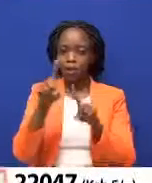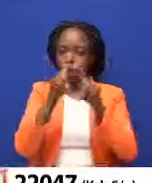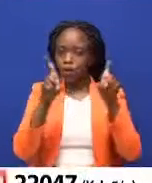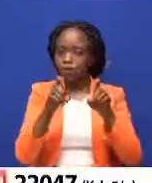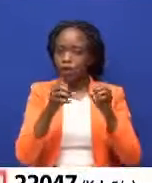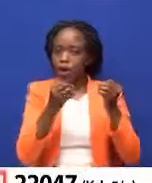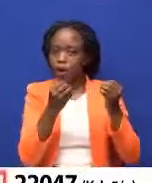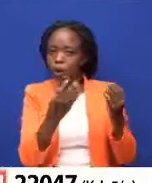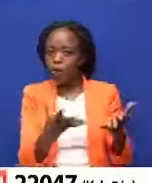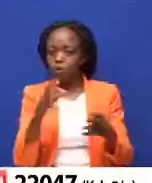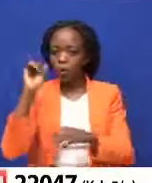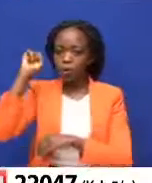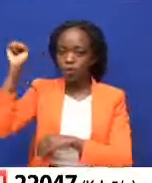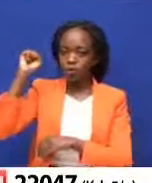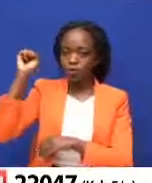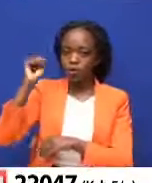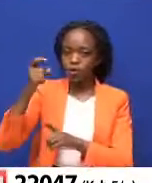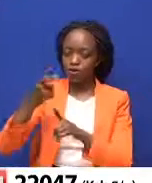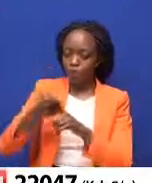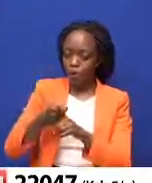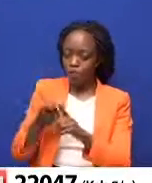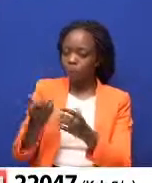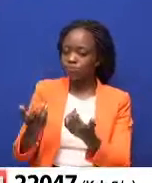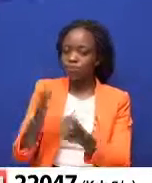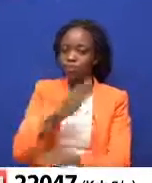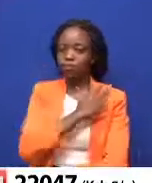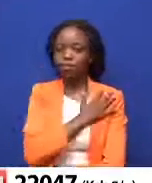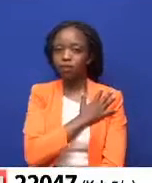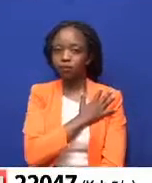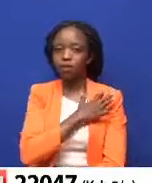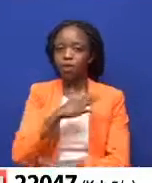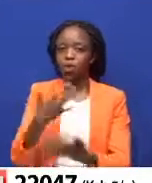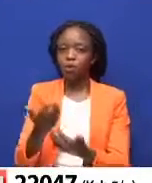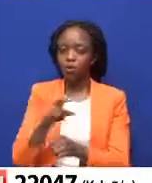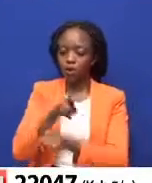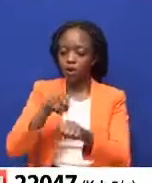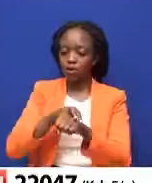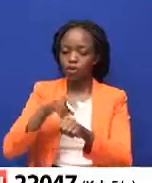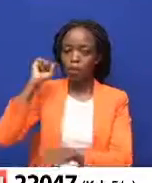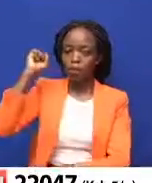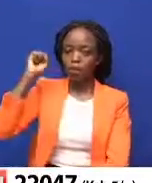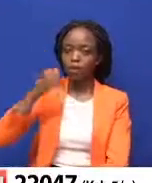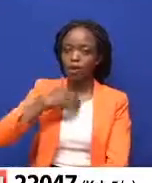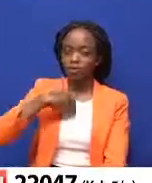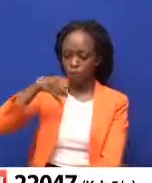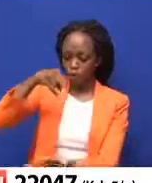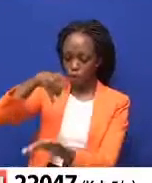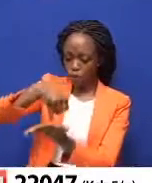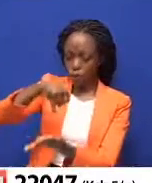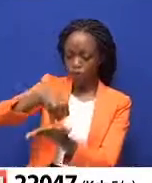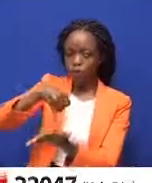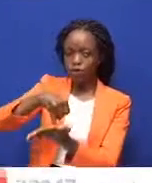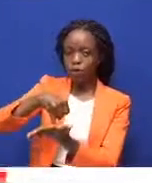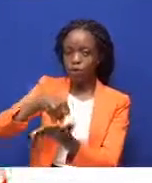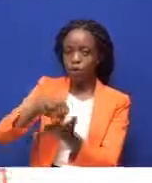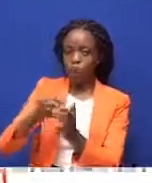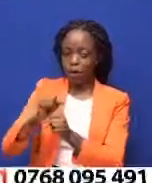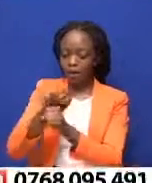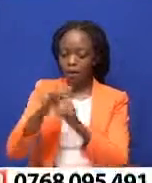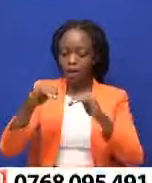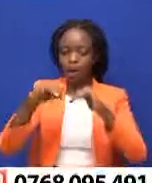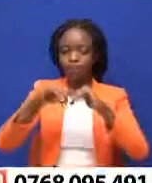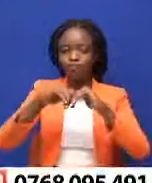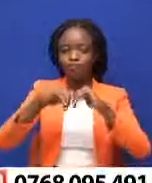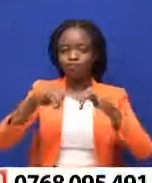an outside politics then from be it NASA or national politics is having an hand in the discourse